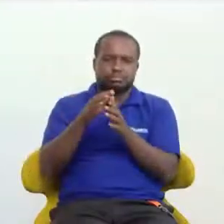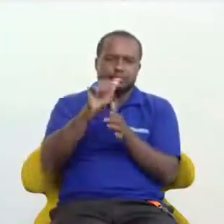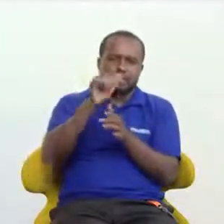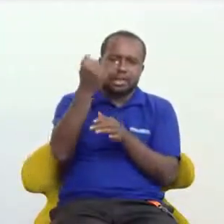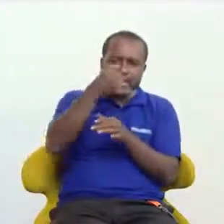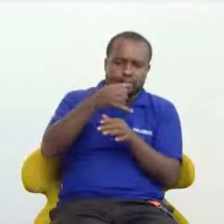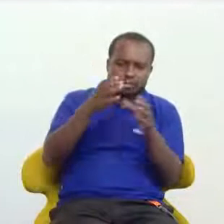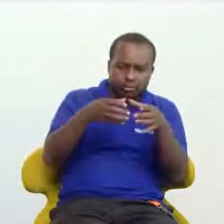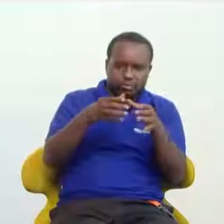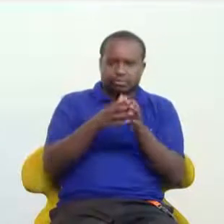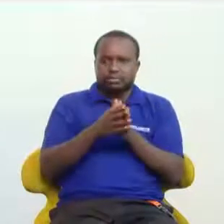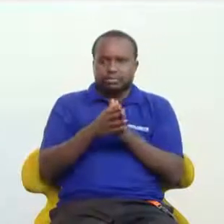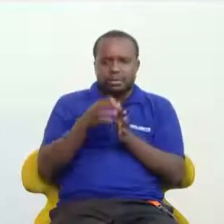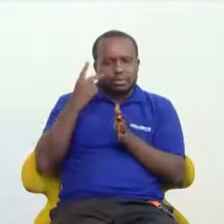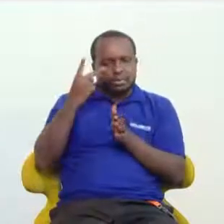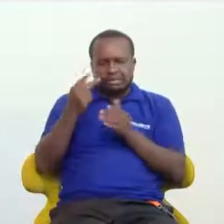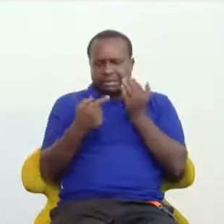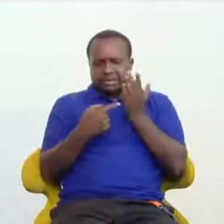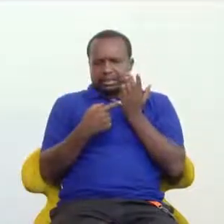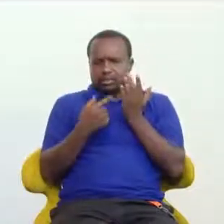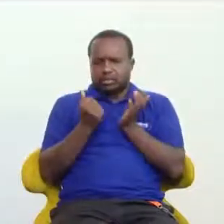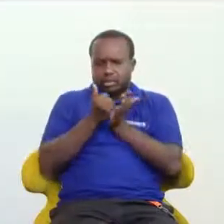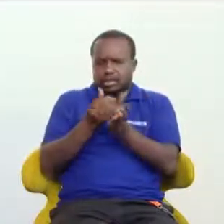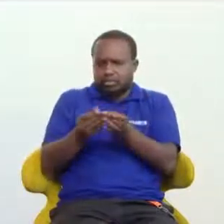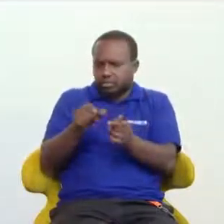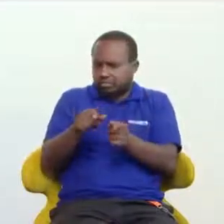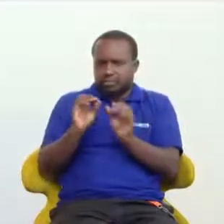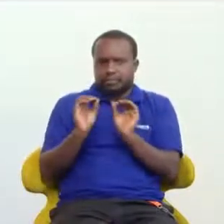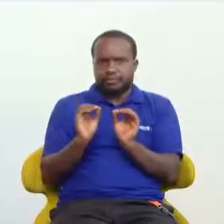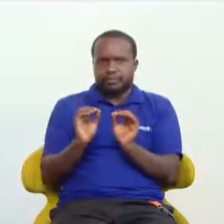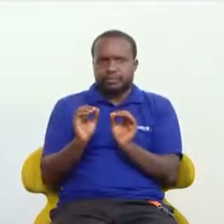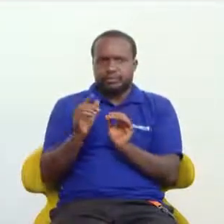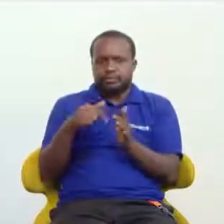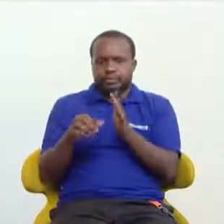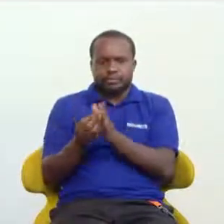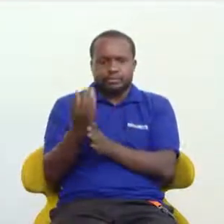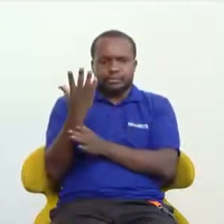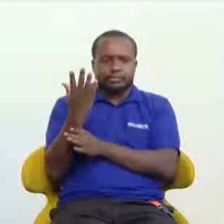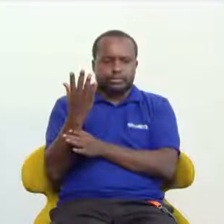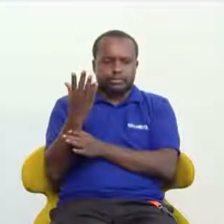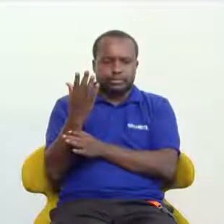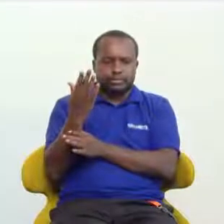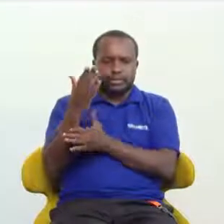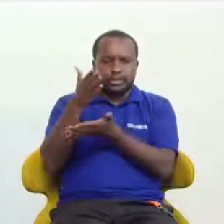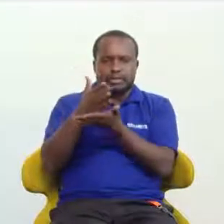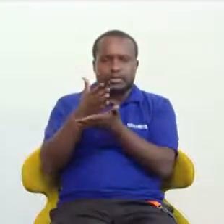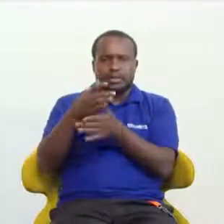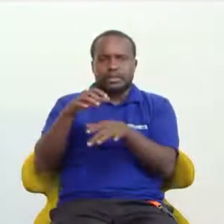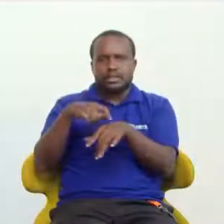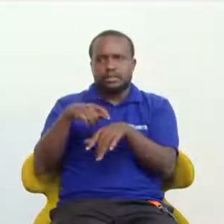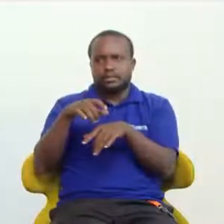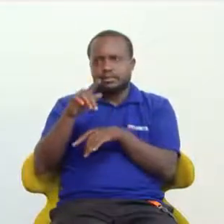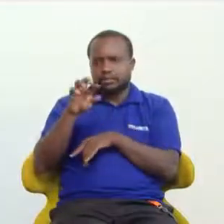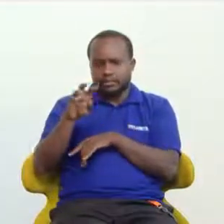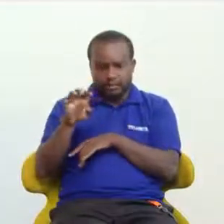we realized we have the technology that can do this. So we created a thing called Real Tone. And with